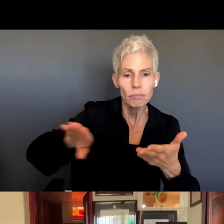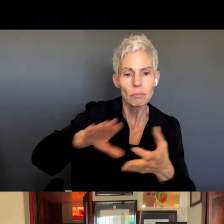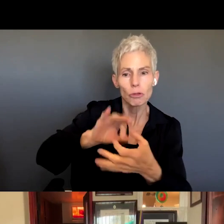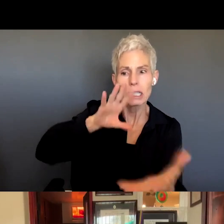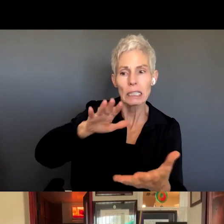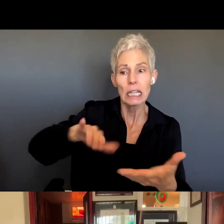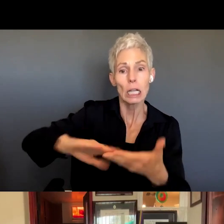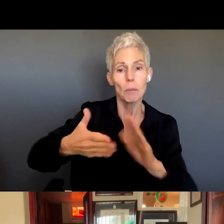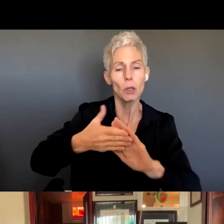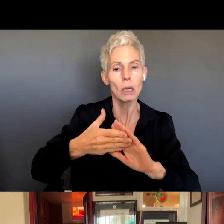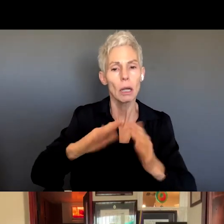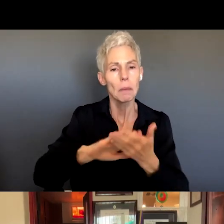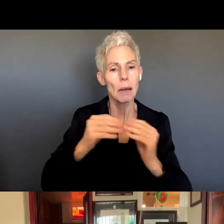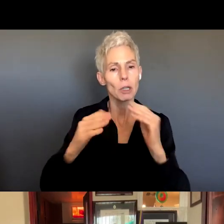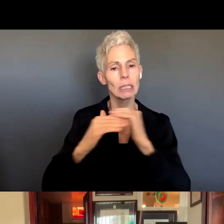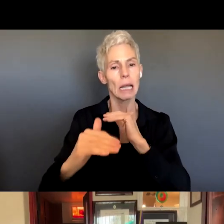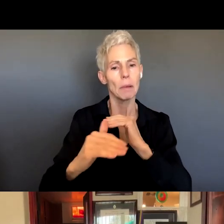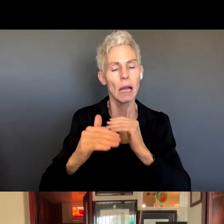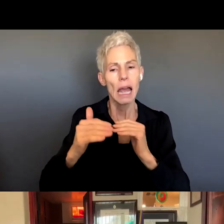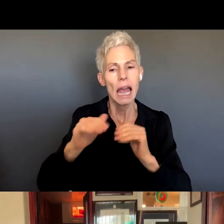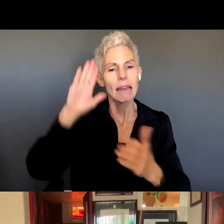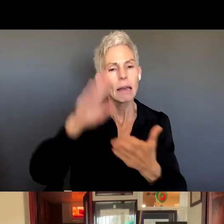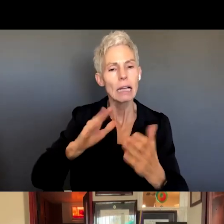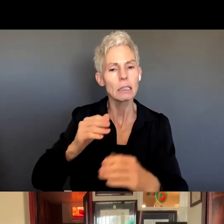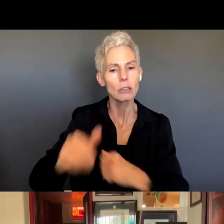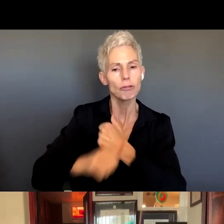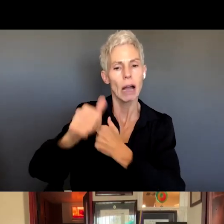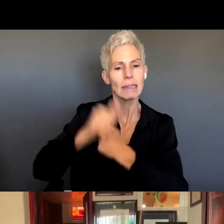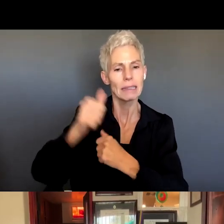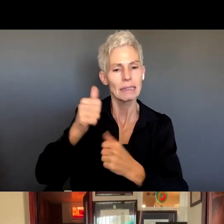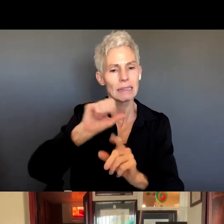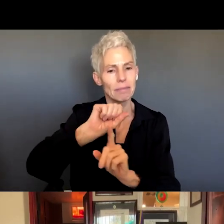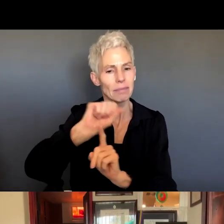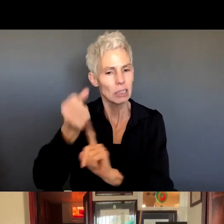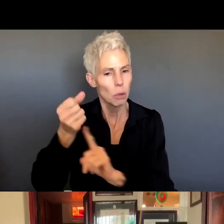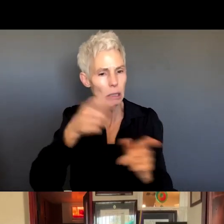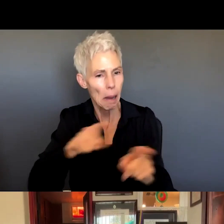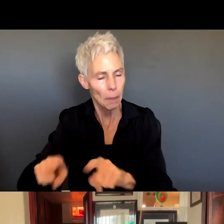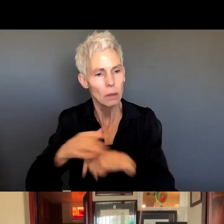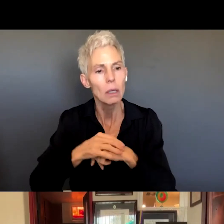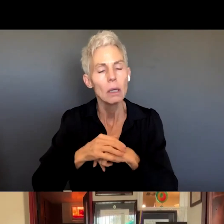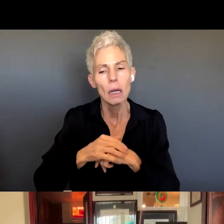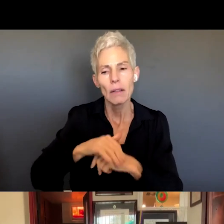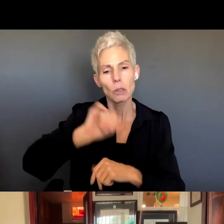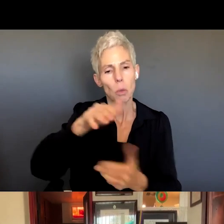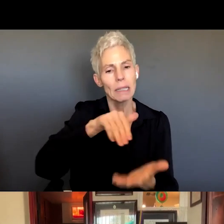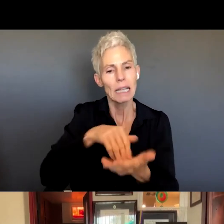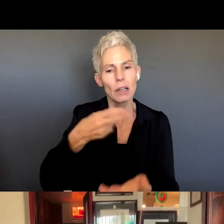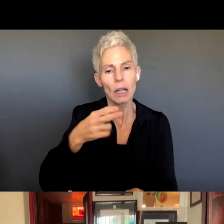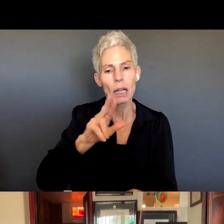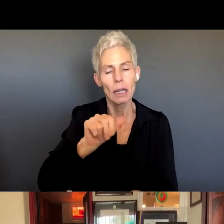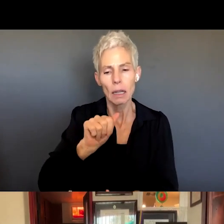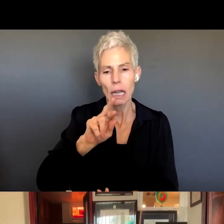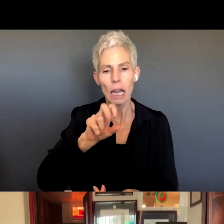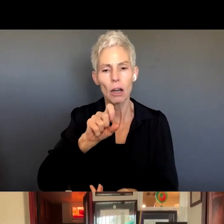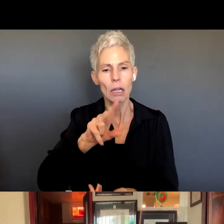utilization in the next 30 days than the voluntary population. I mean, we recently opened a center in Harrisburg, Pennsylvania, and our early data there